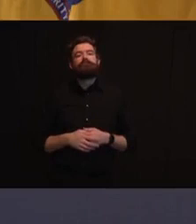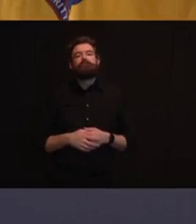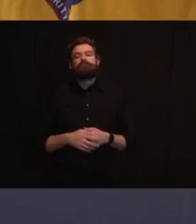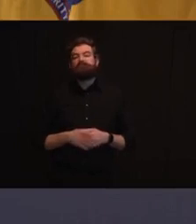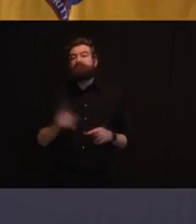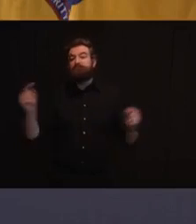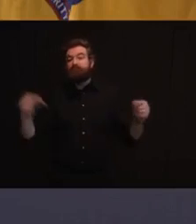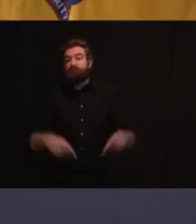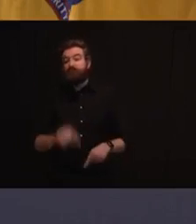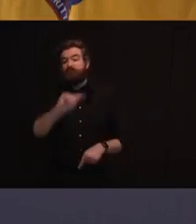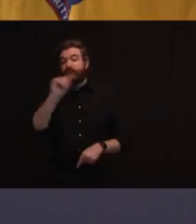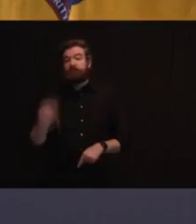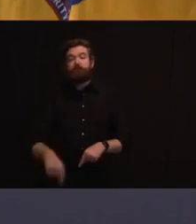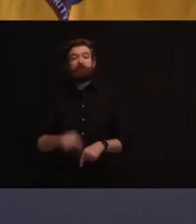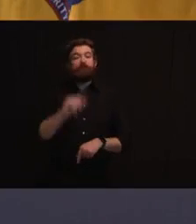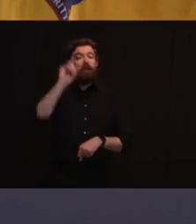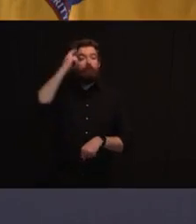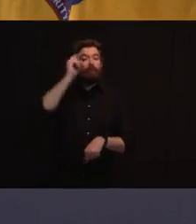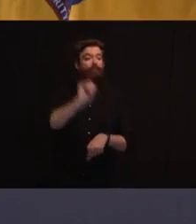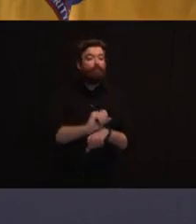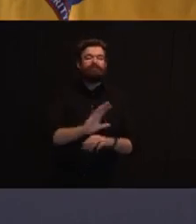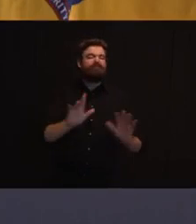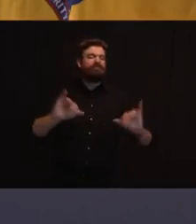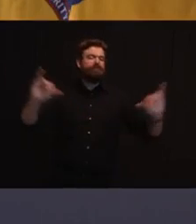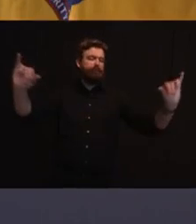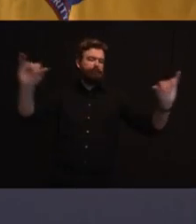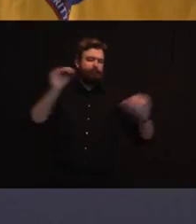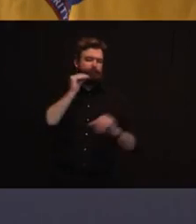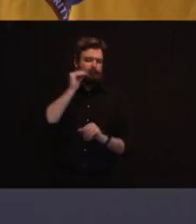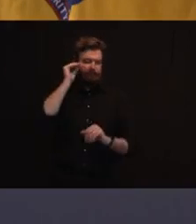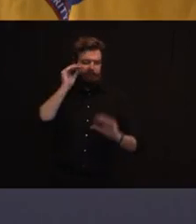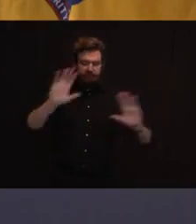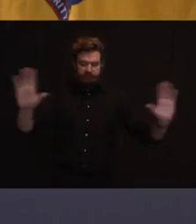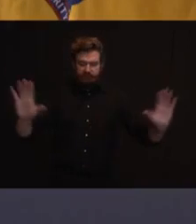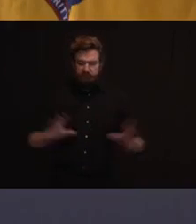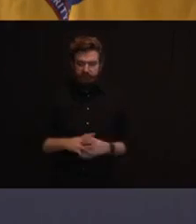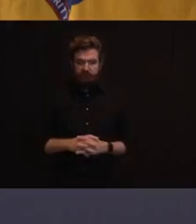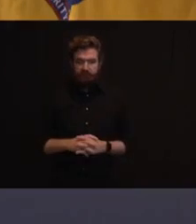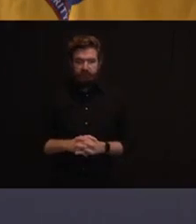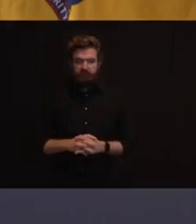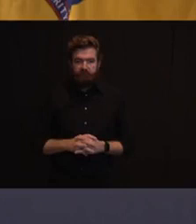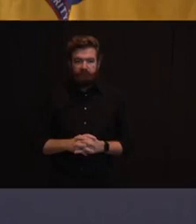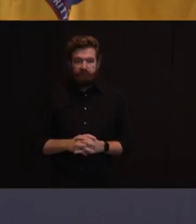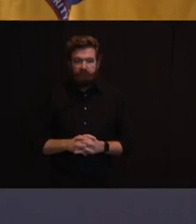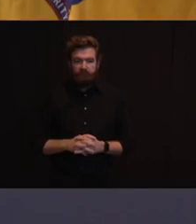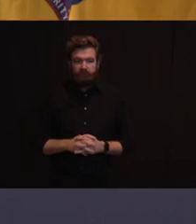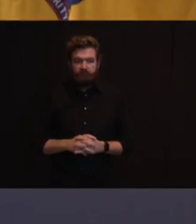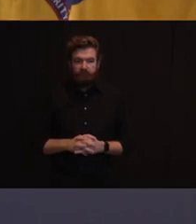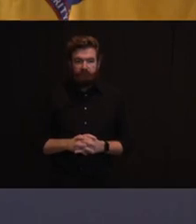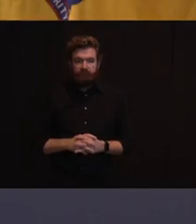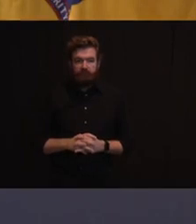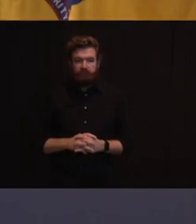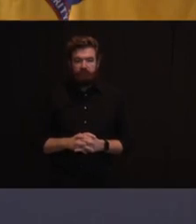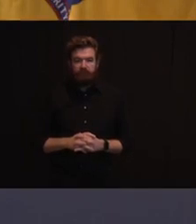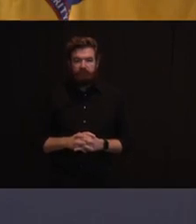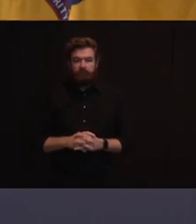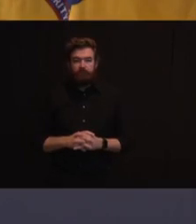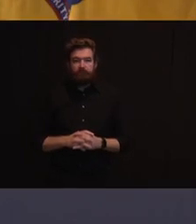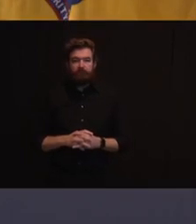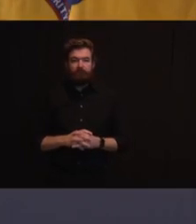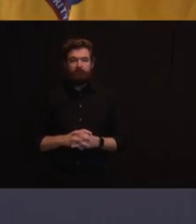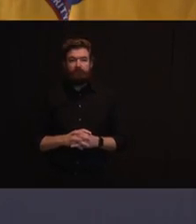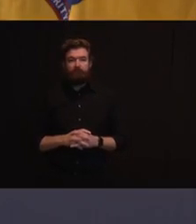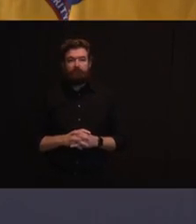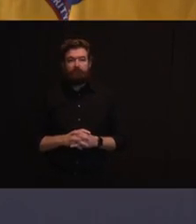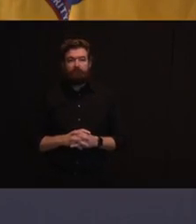And when you're laying low, remember, we have a maximum of a 10-person gathering inside. Or go outside, sit by